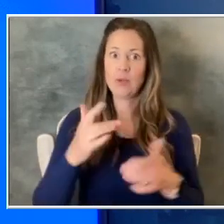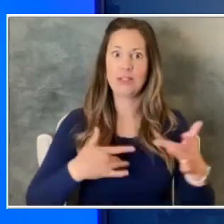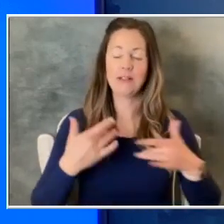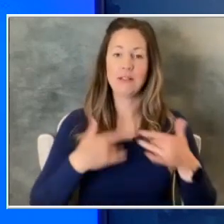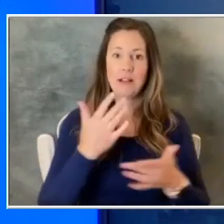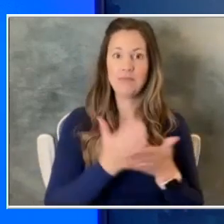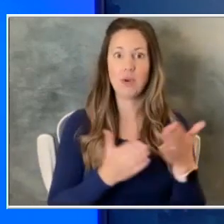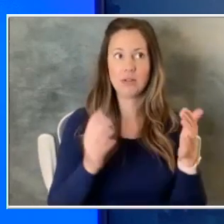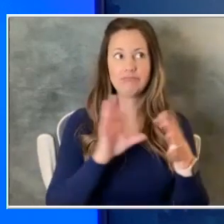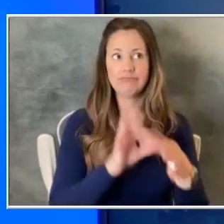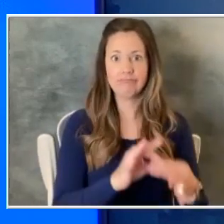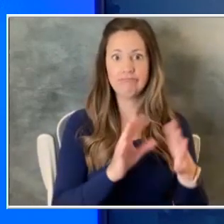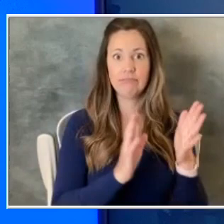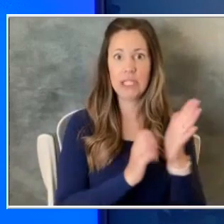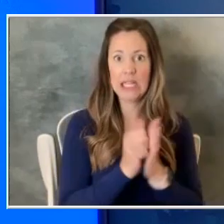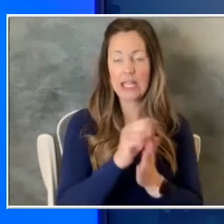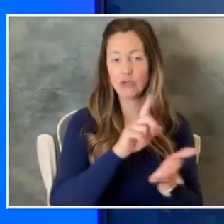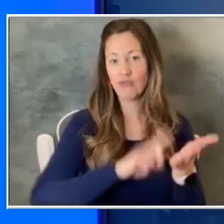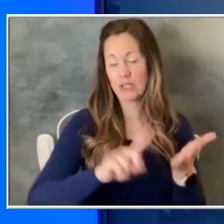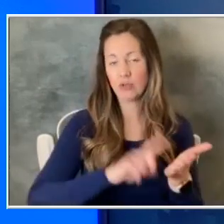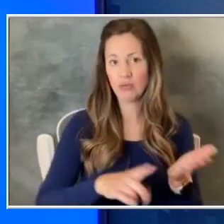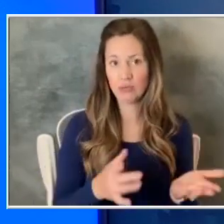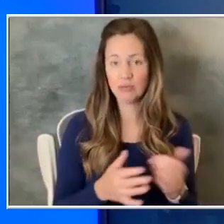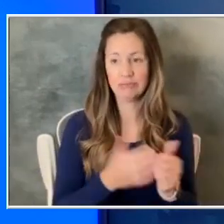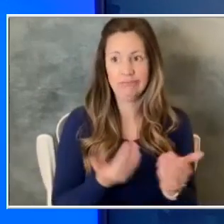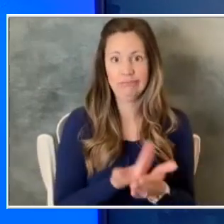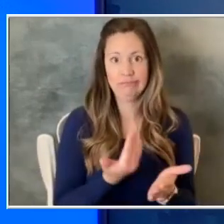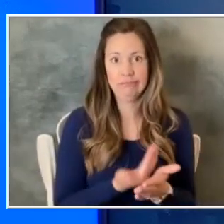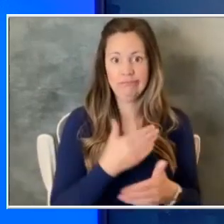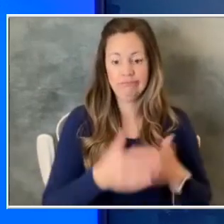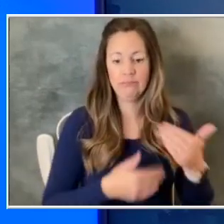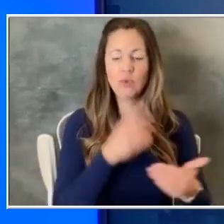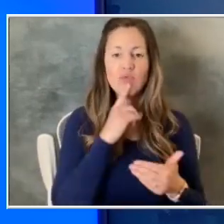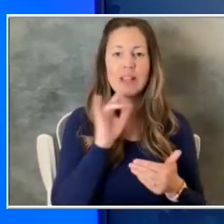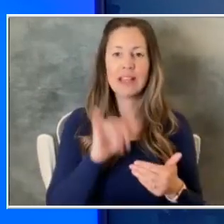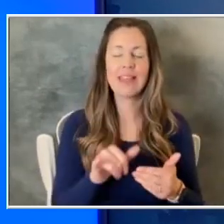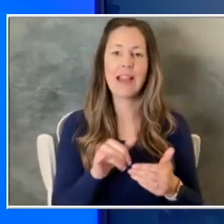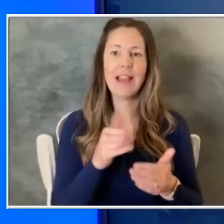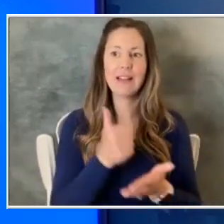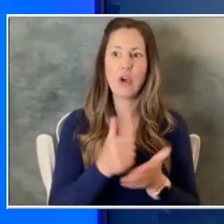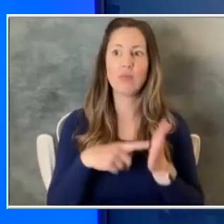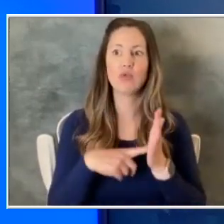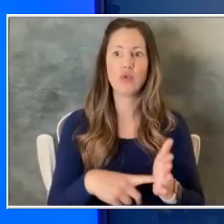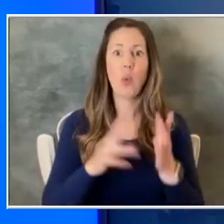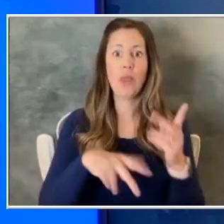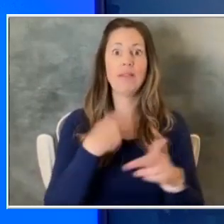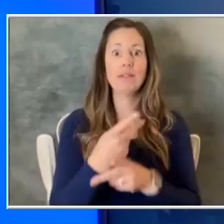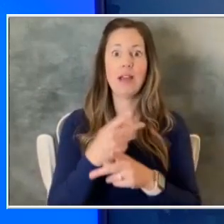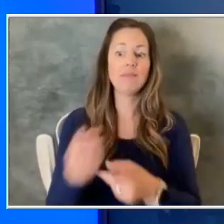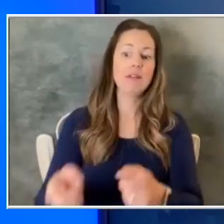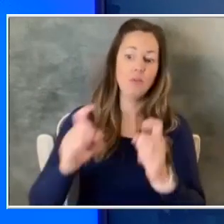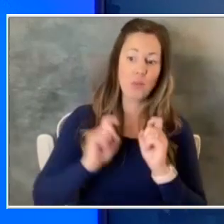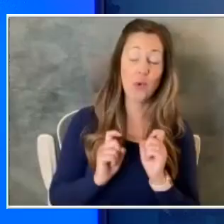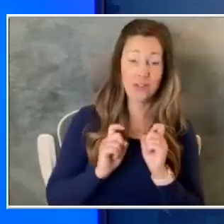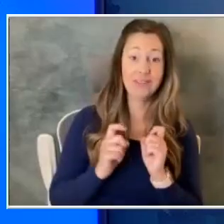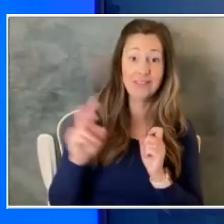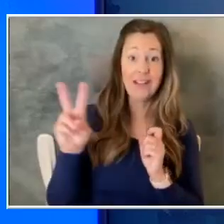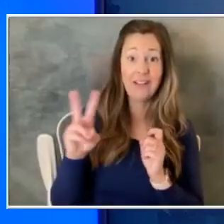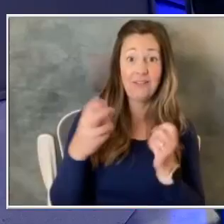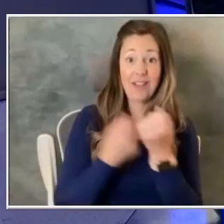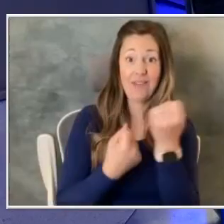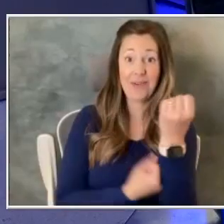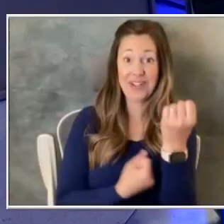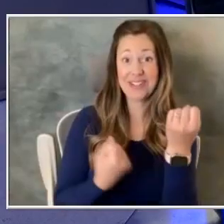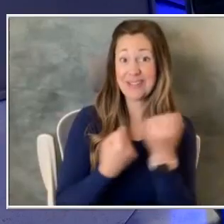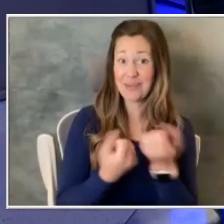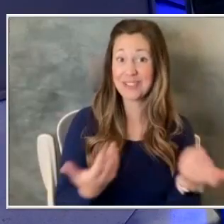research these days. And so I think it personifies the type of award that the V Foundation supports. Okay, I want to get back to